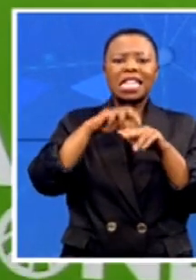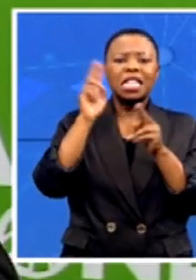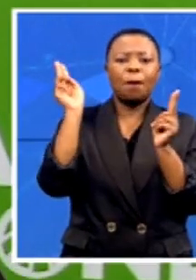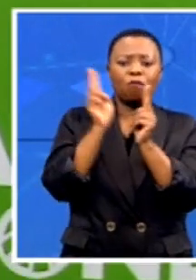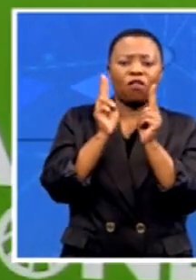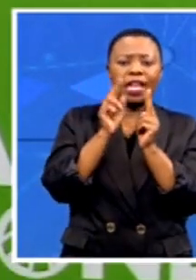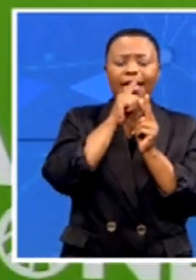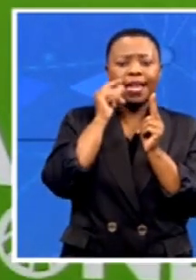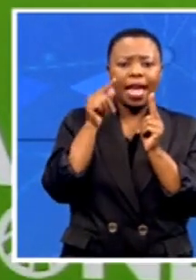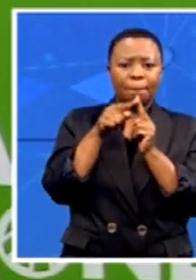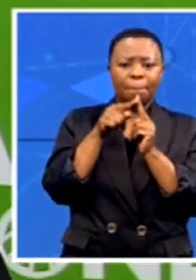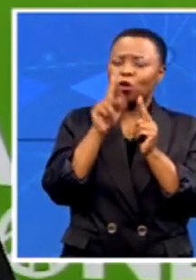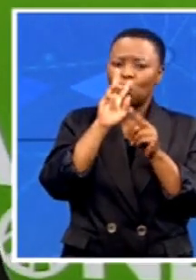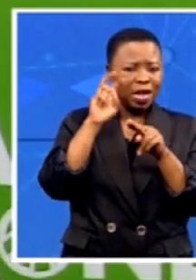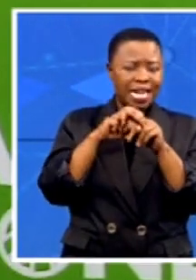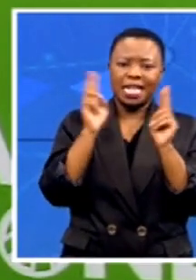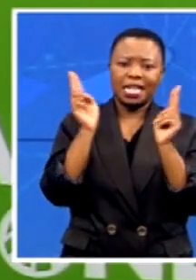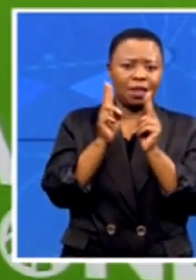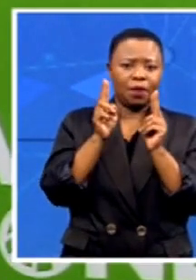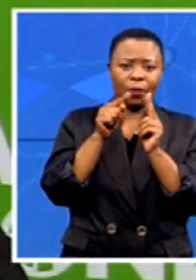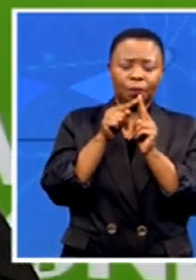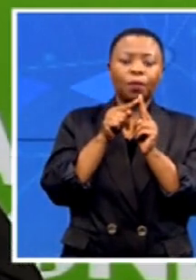dealt with Section 15